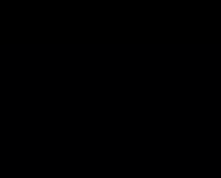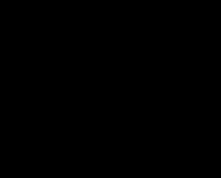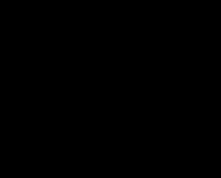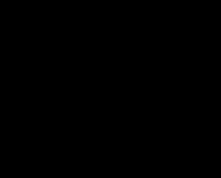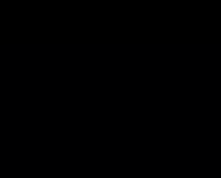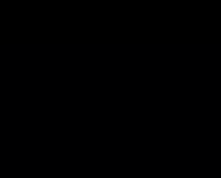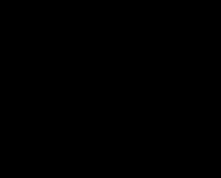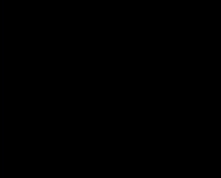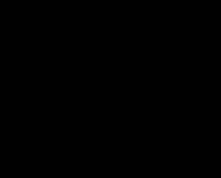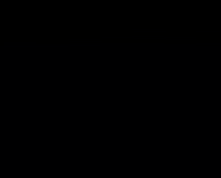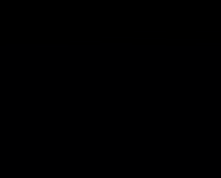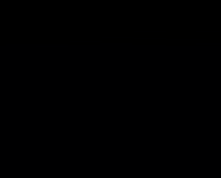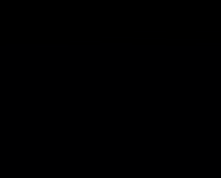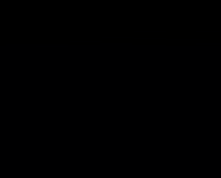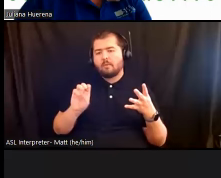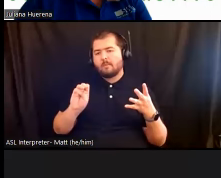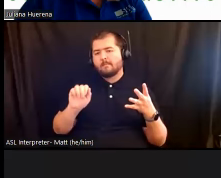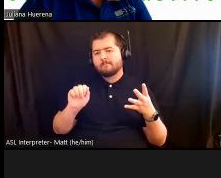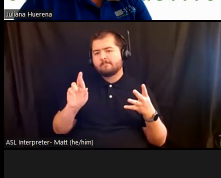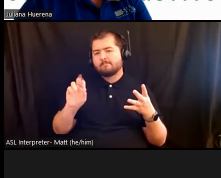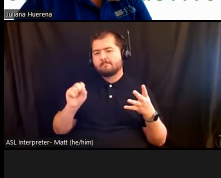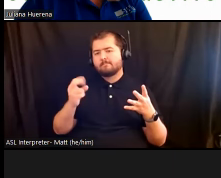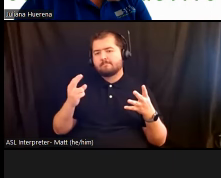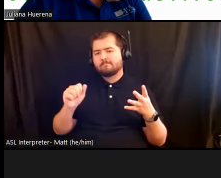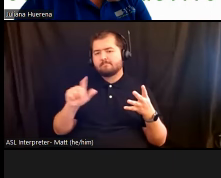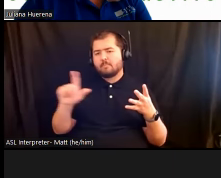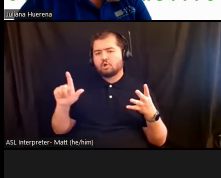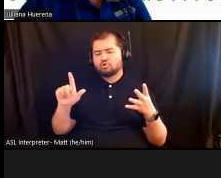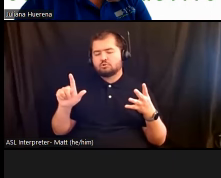C, judge, D, marshal.